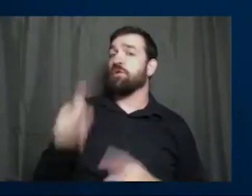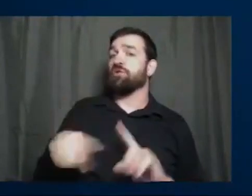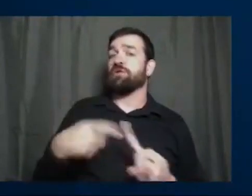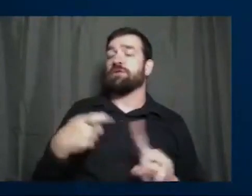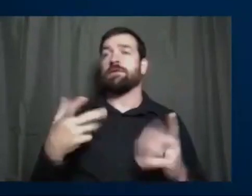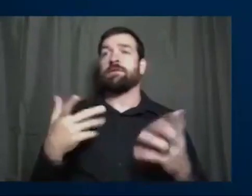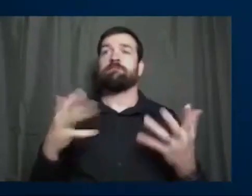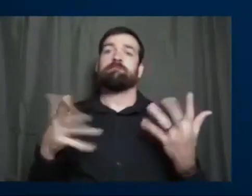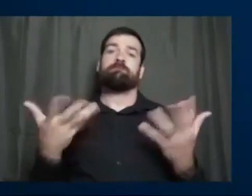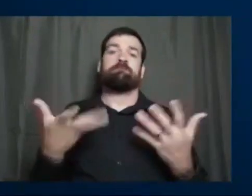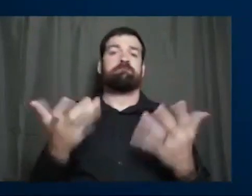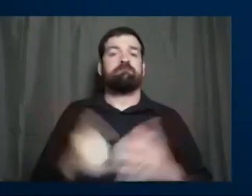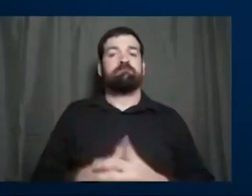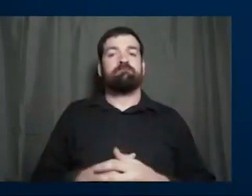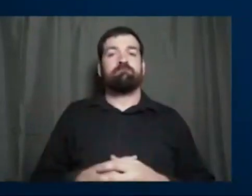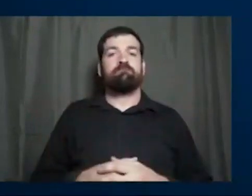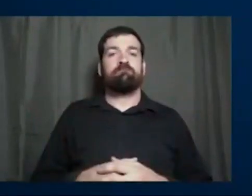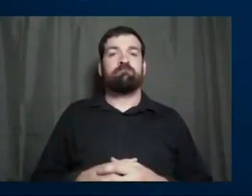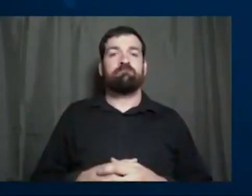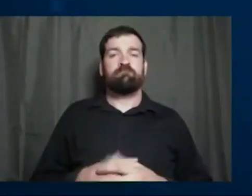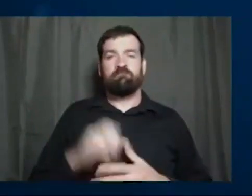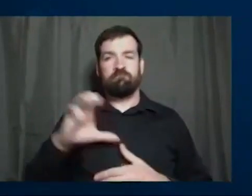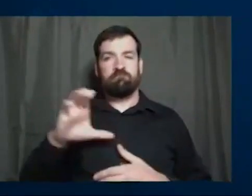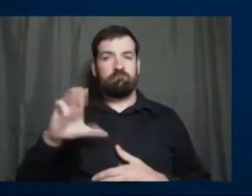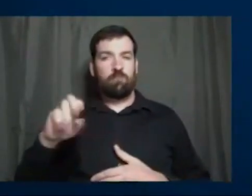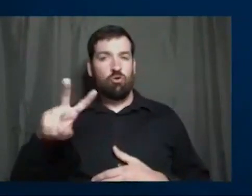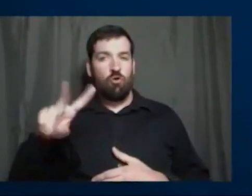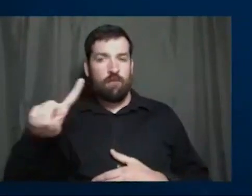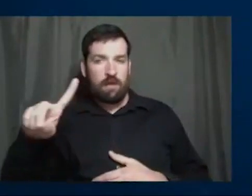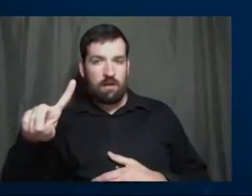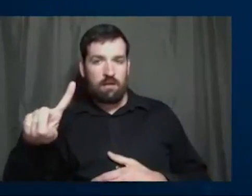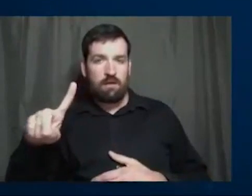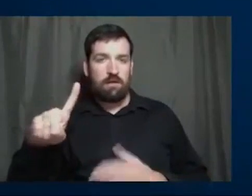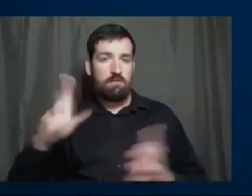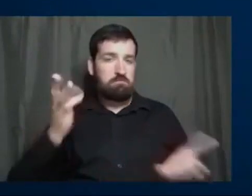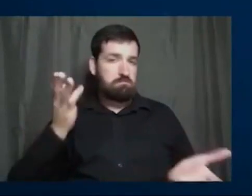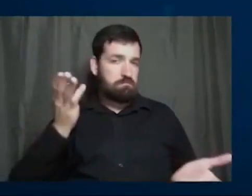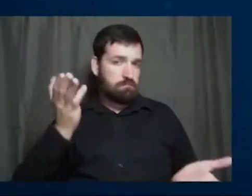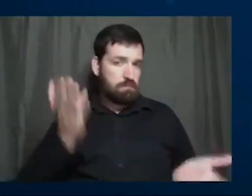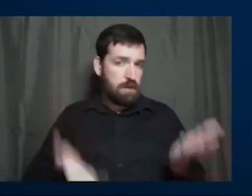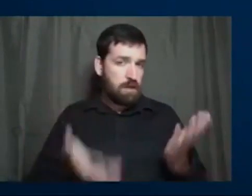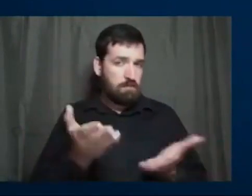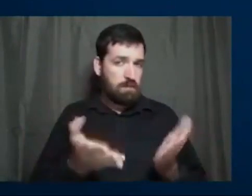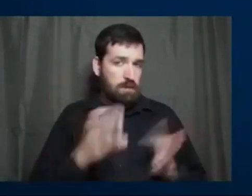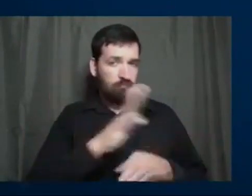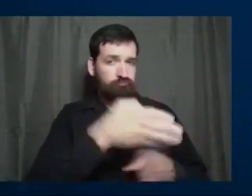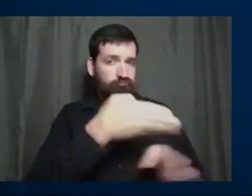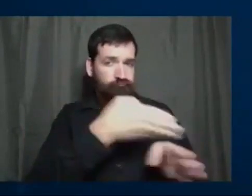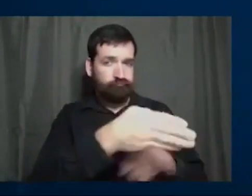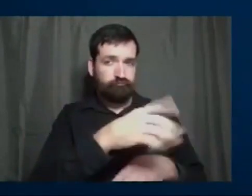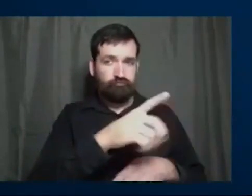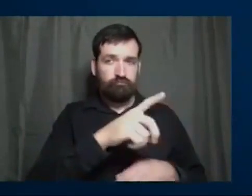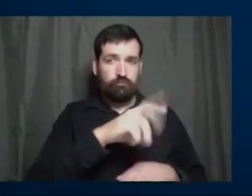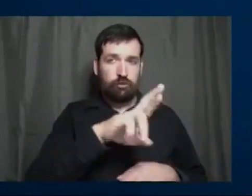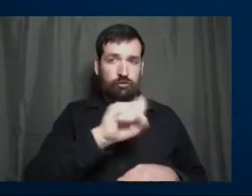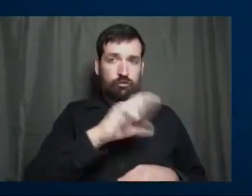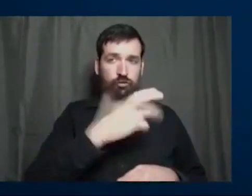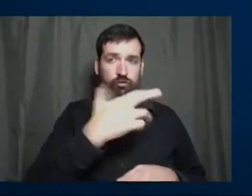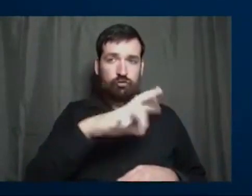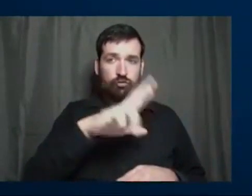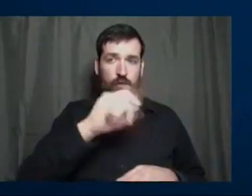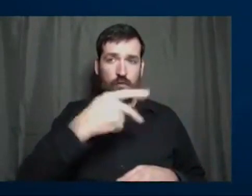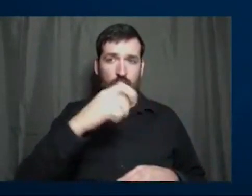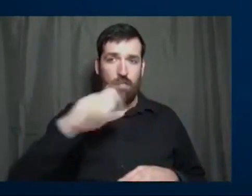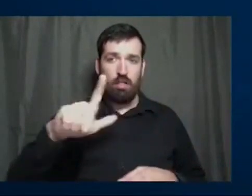a COVID question. It might fall in your wheelhouse, Dr. Schroeppel. I'm not completely